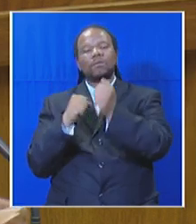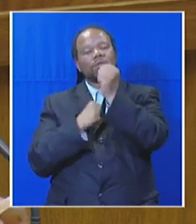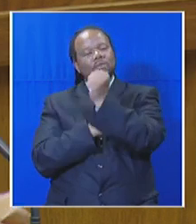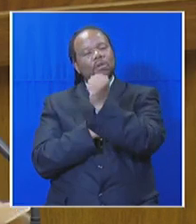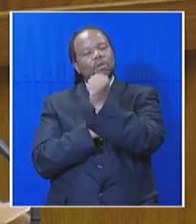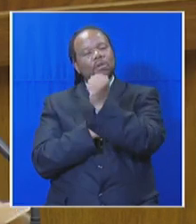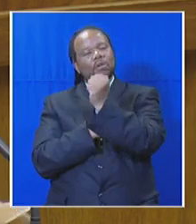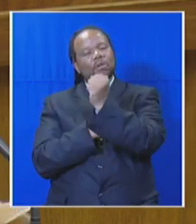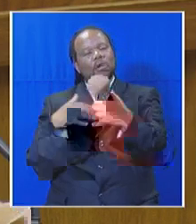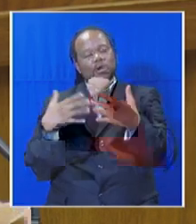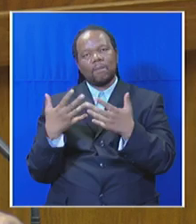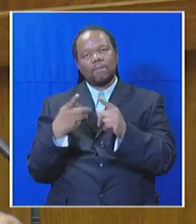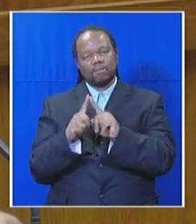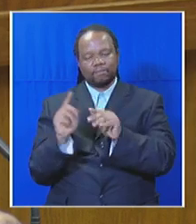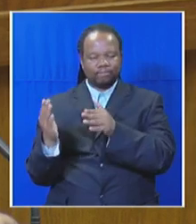With regards to